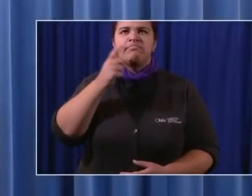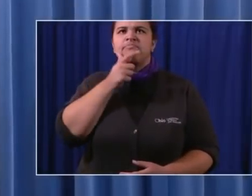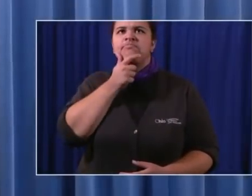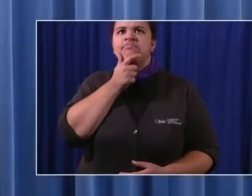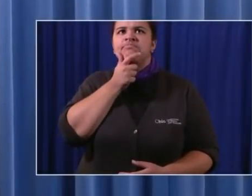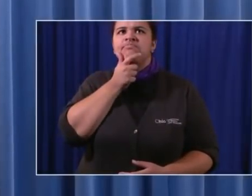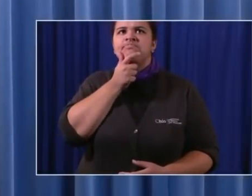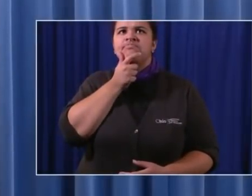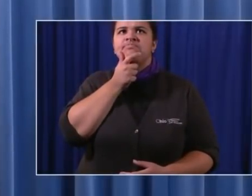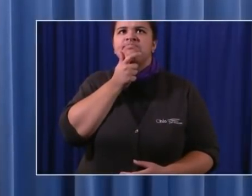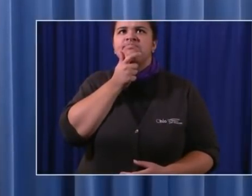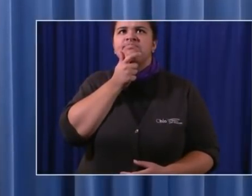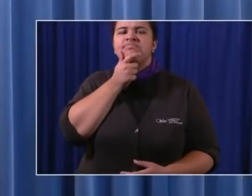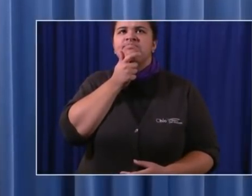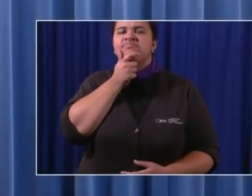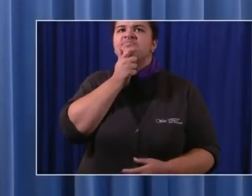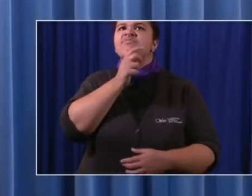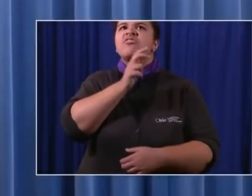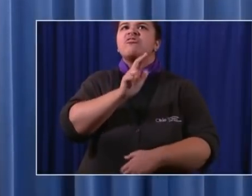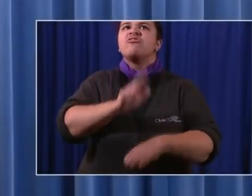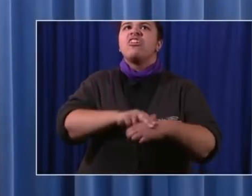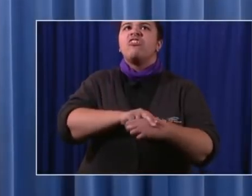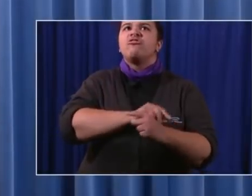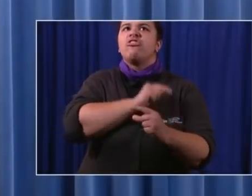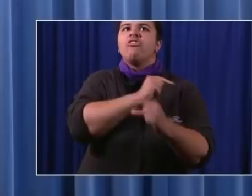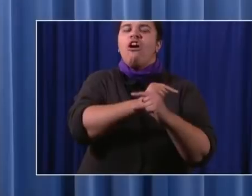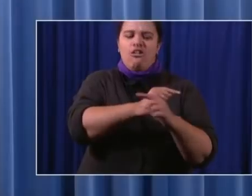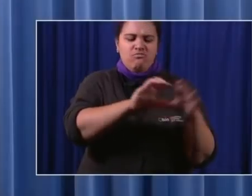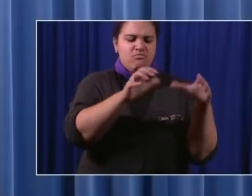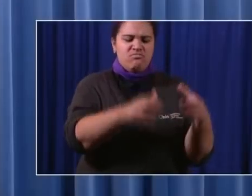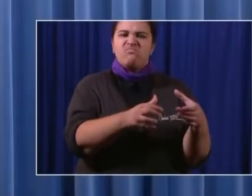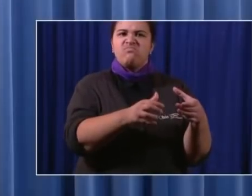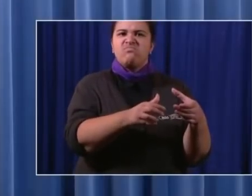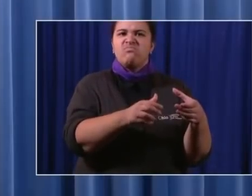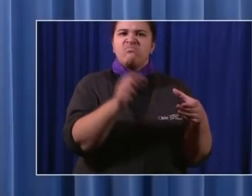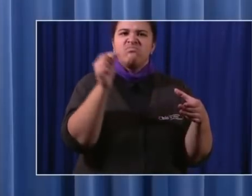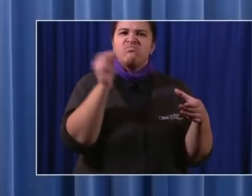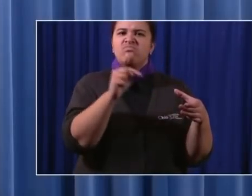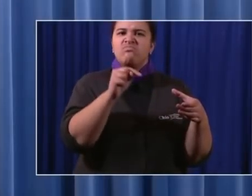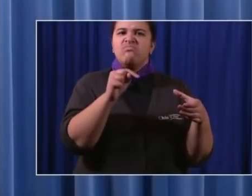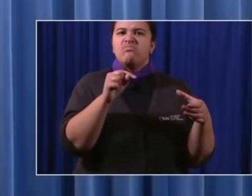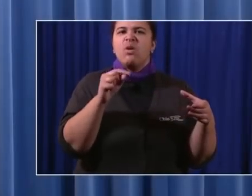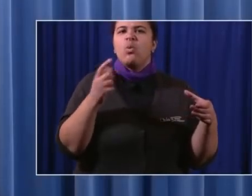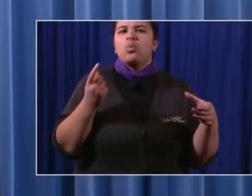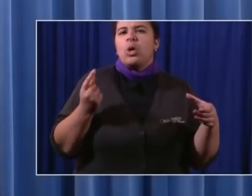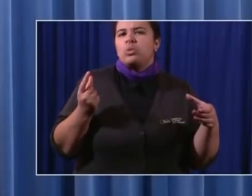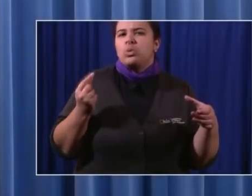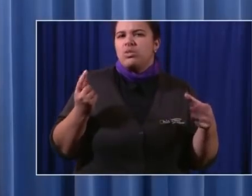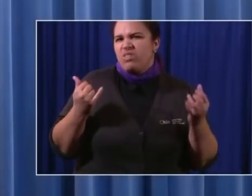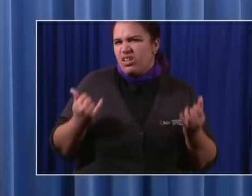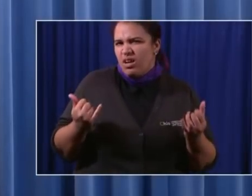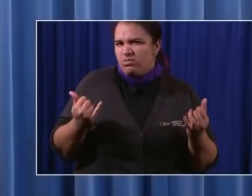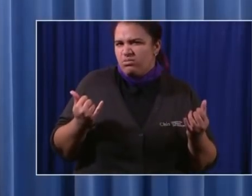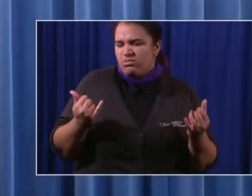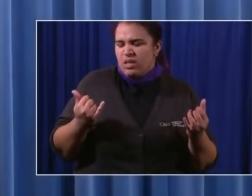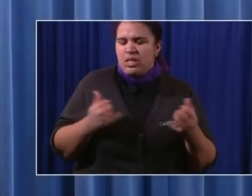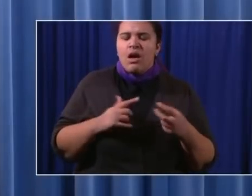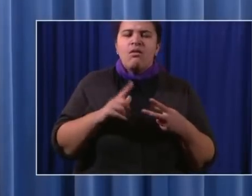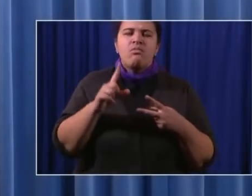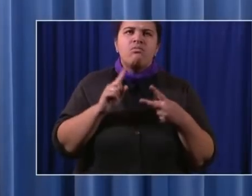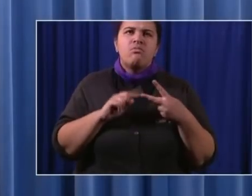what's the National Guard, like what's the status of their operations right now, and do you have any plans